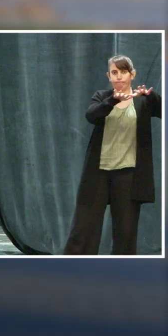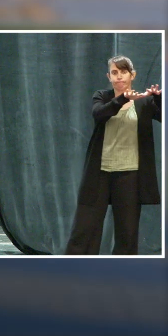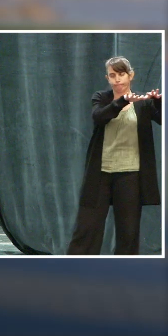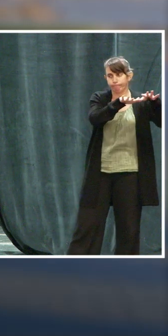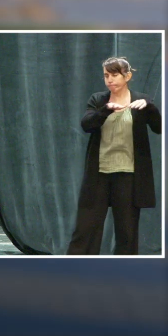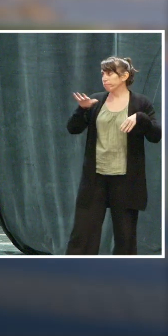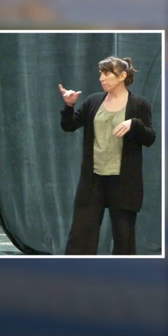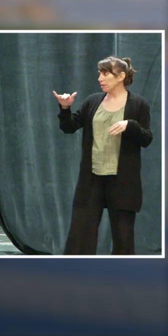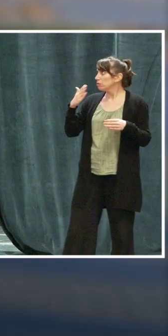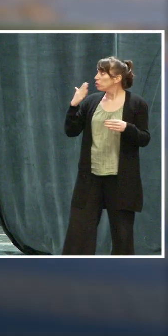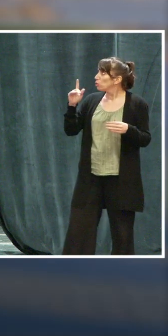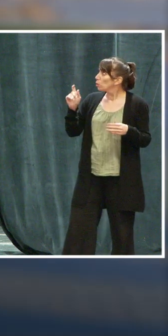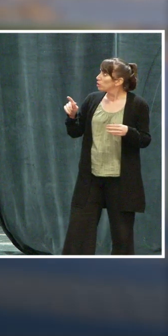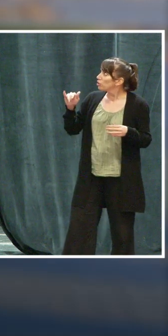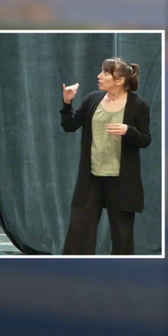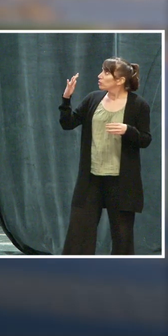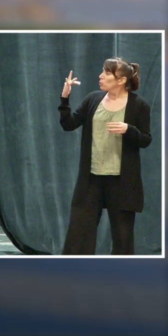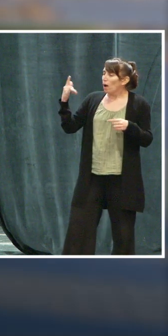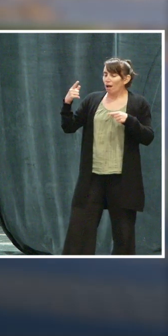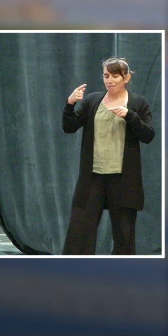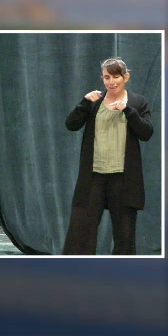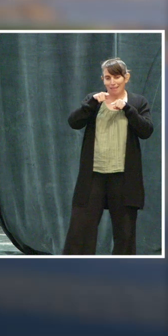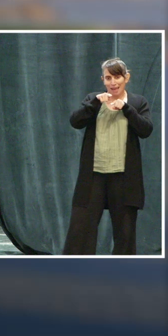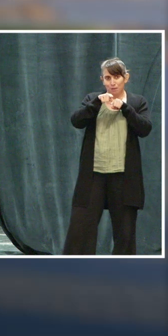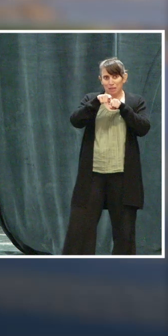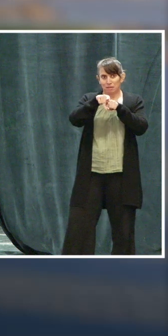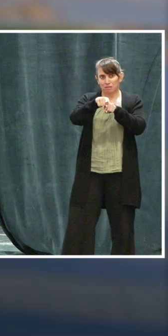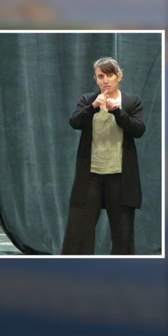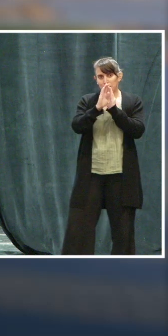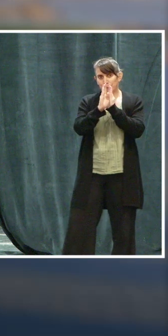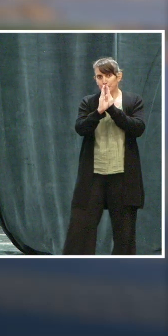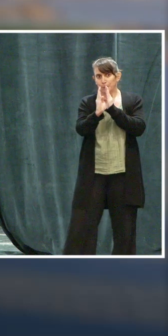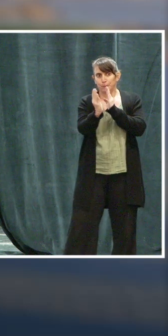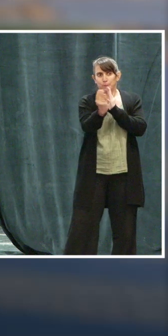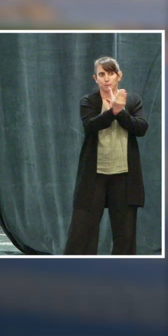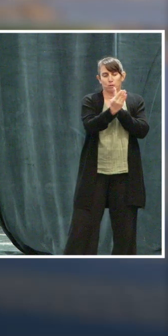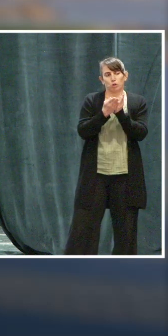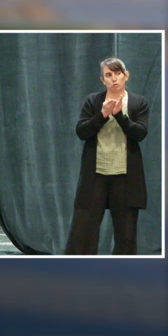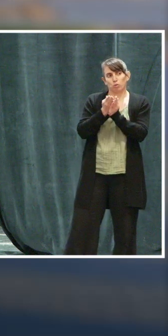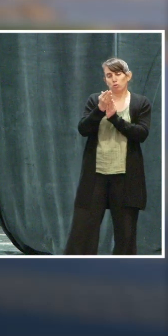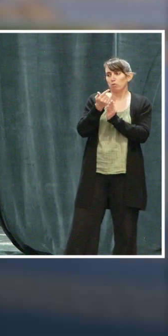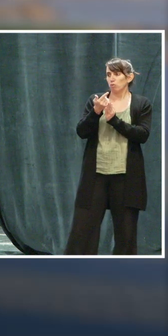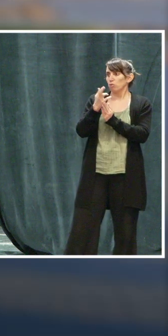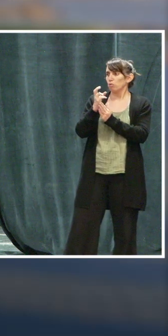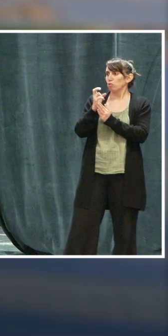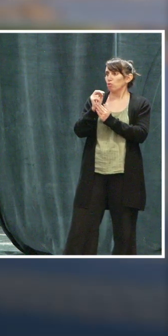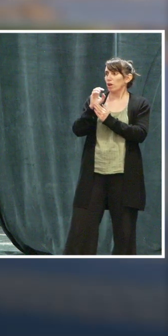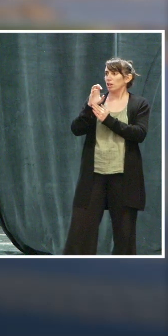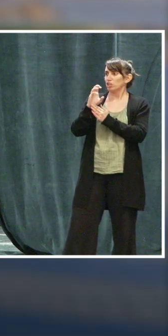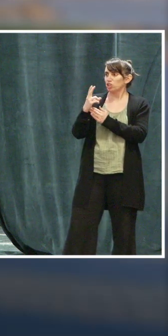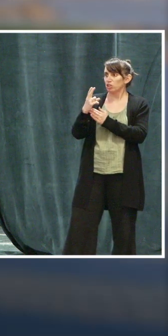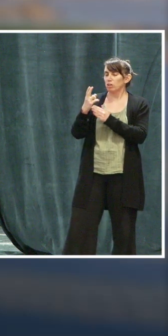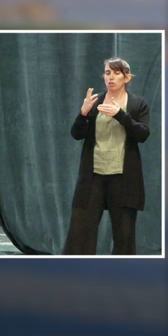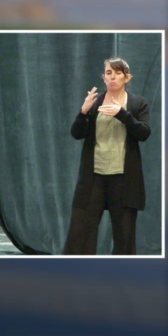mean, that's why the alignment crosses 9A and goes up to Greenwich. And because the primary